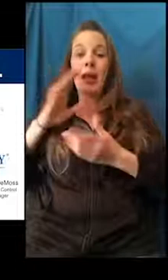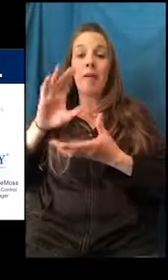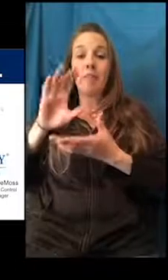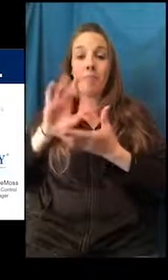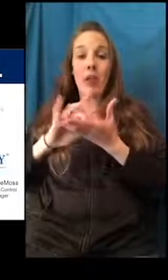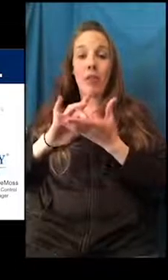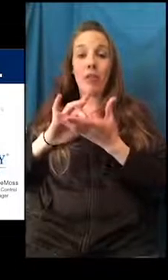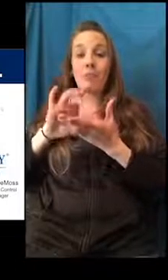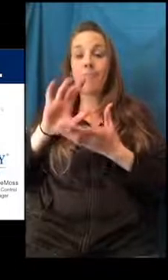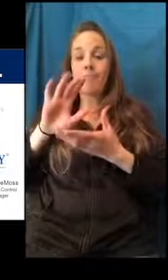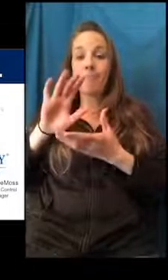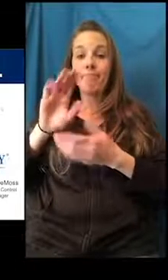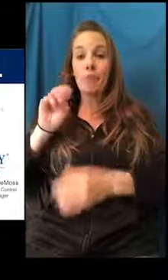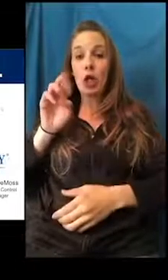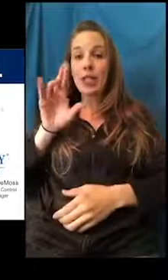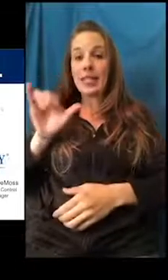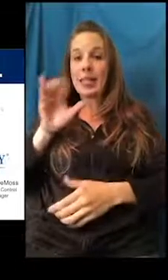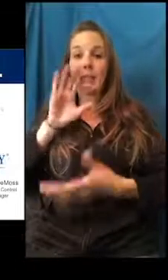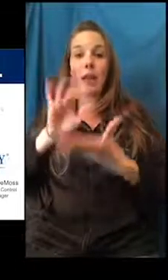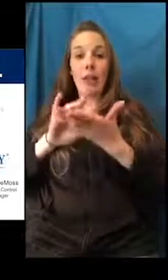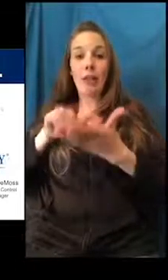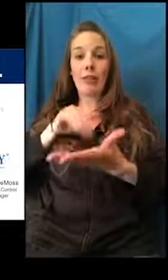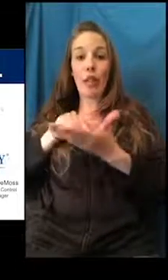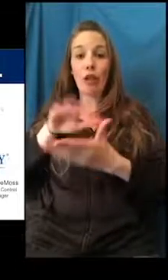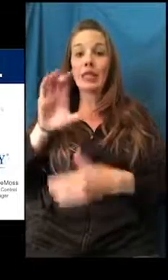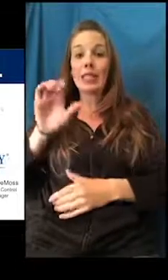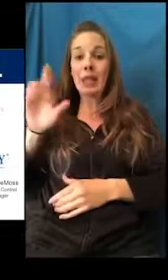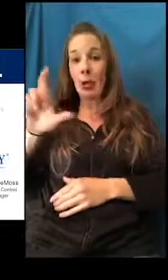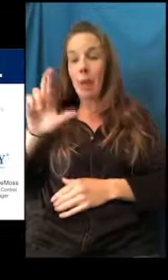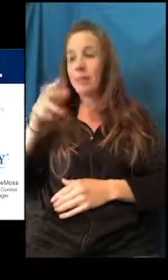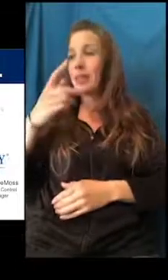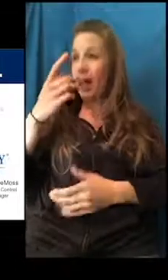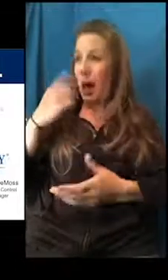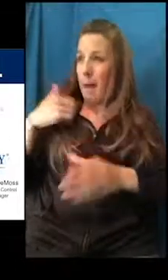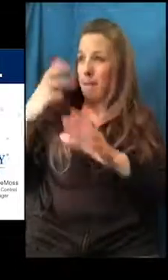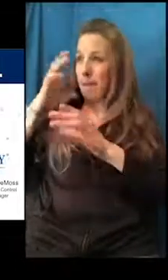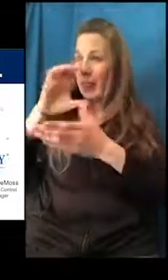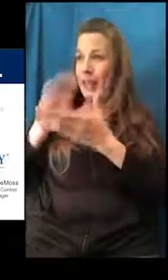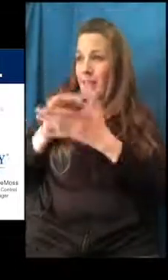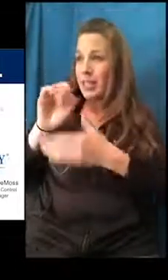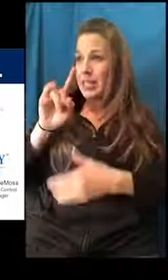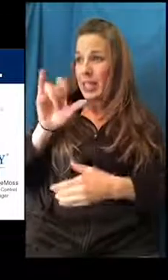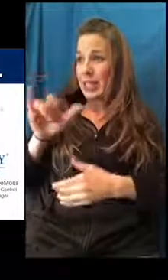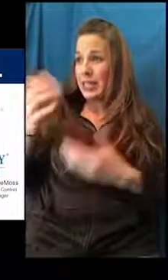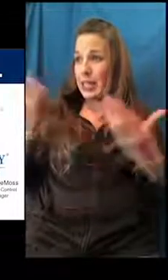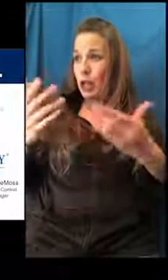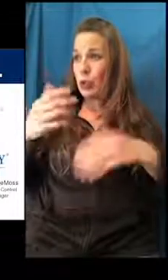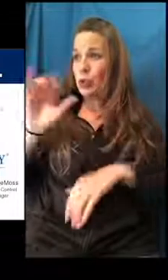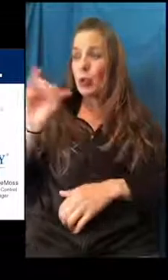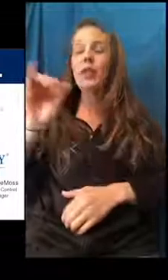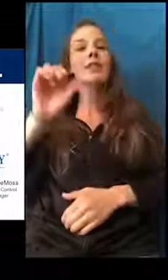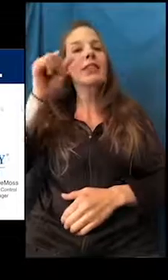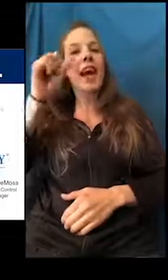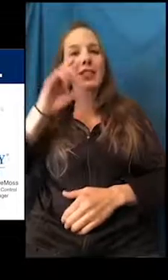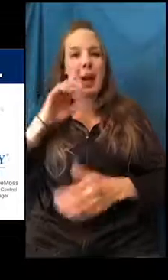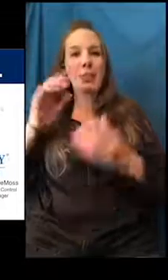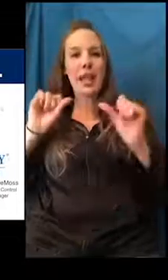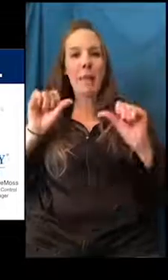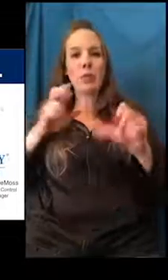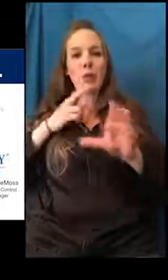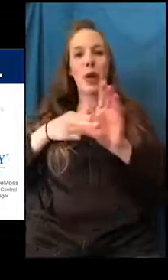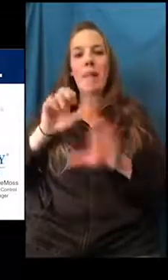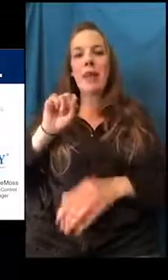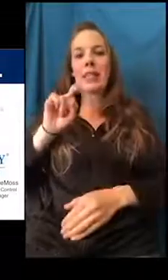we have Stacy on the phone. Stacy, could you introduce yourself if you're here? Yes, I was able to get on. My name is Stacy DeMoss. I'm the